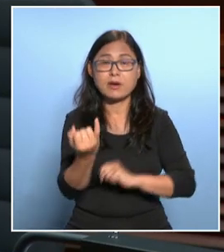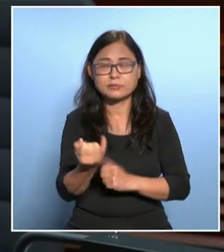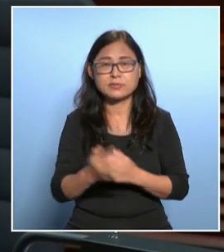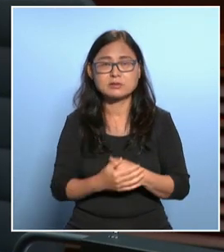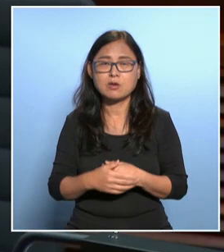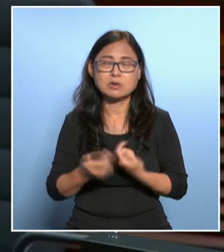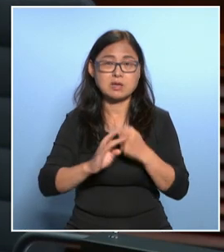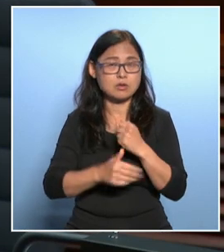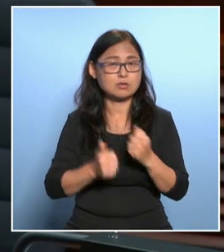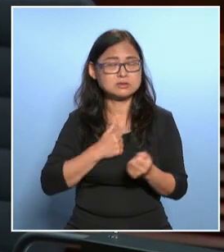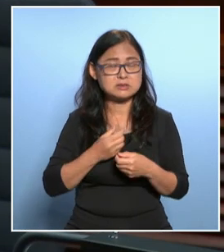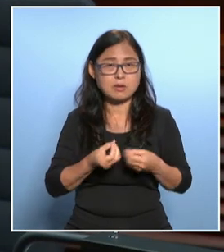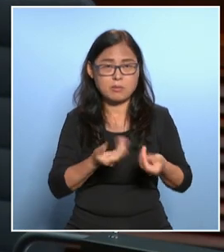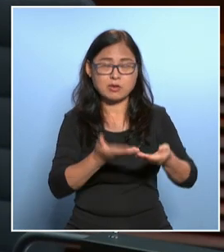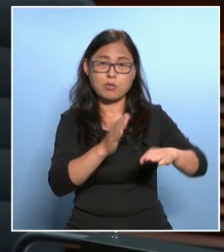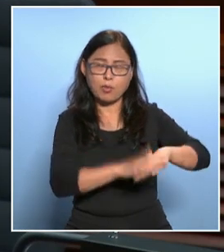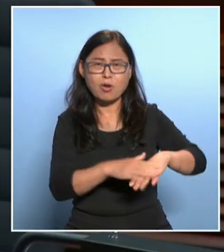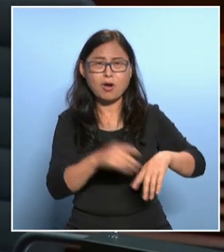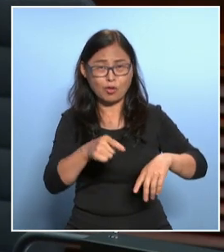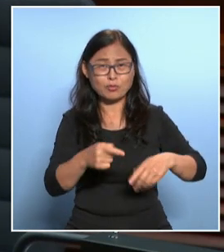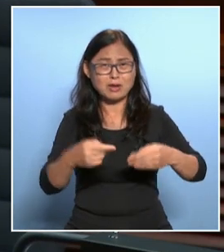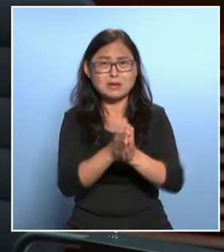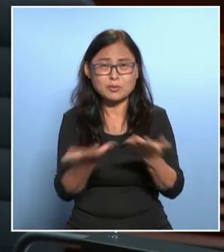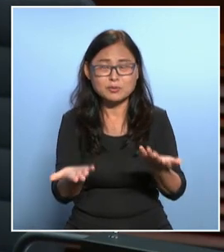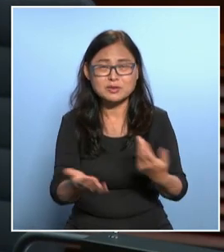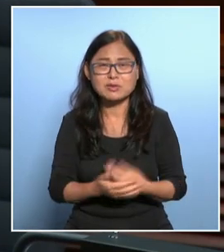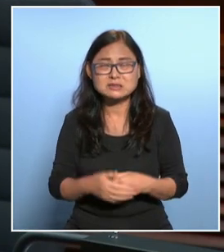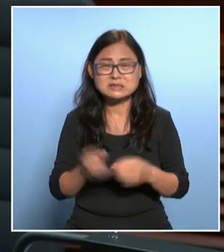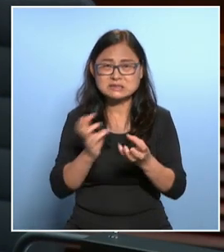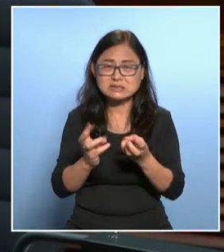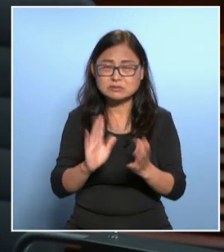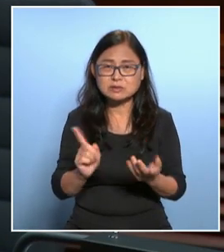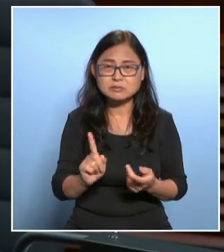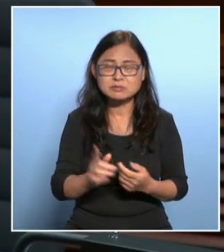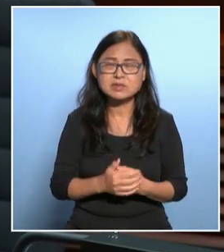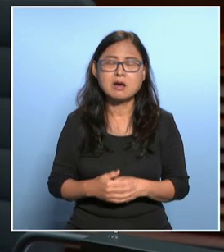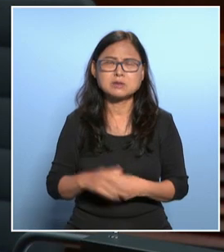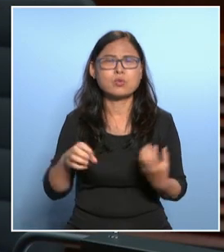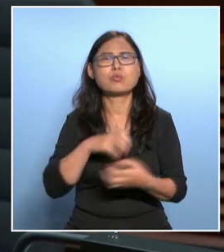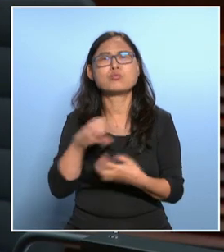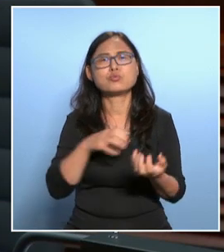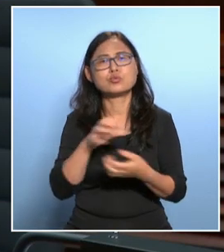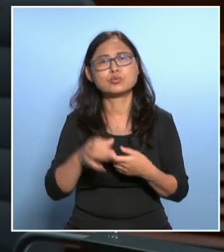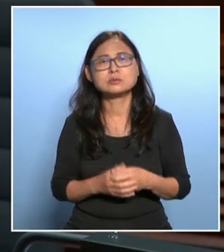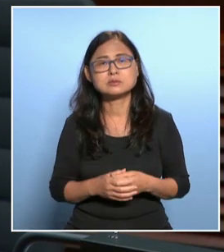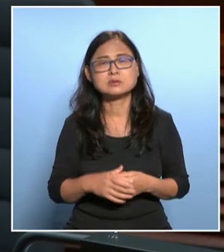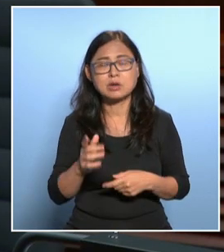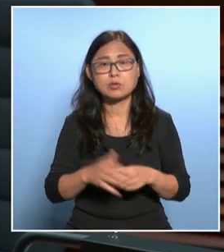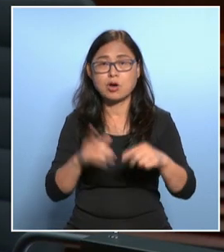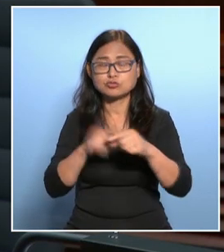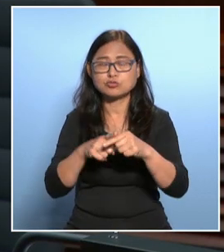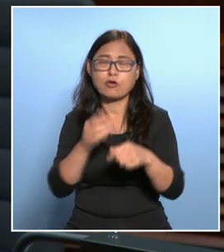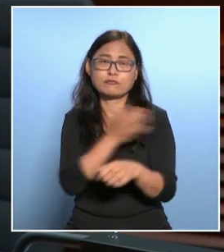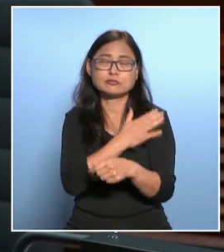That's because the way it is stored. I mean, if I keep with the law firm can fold and there can